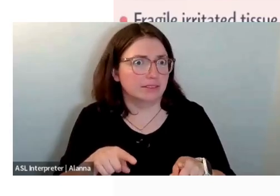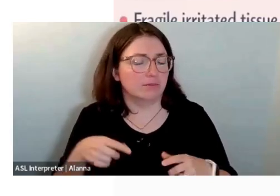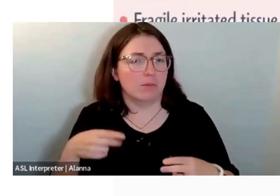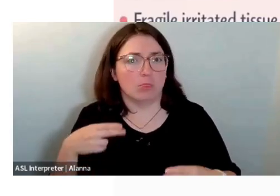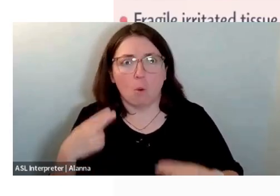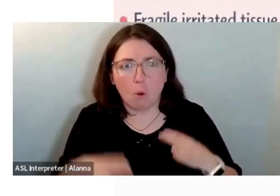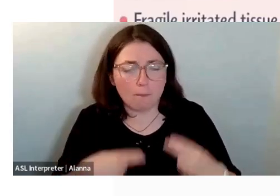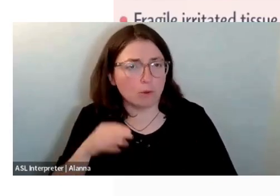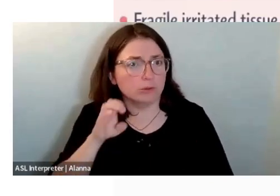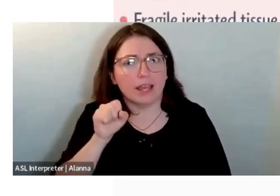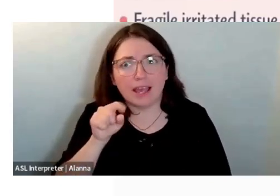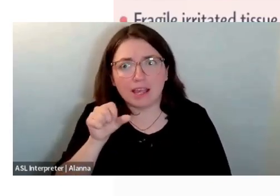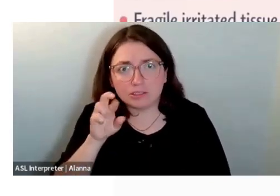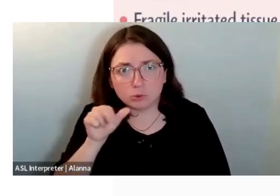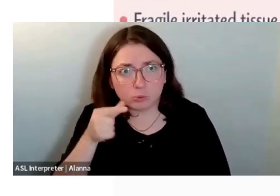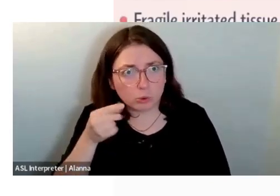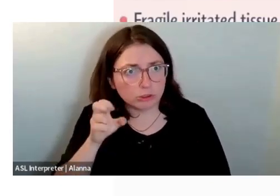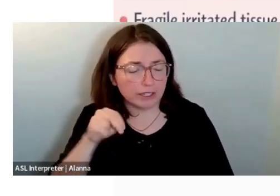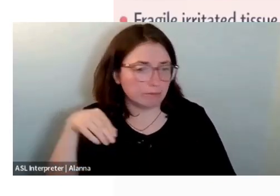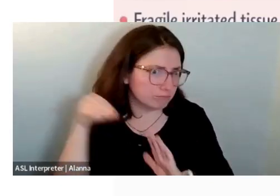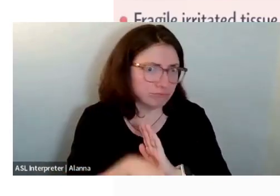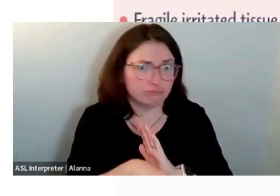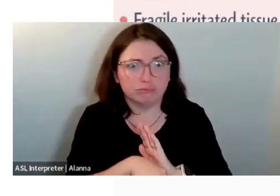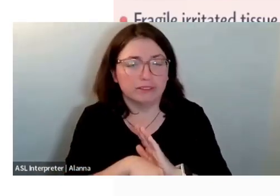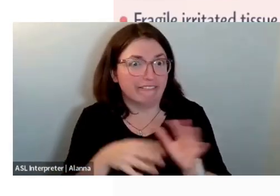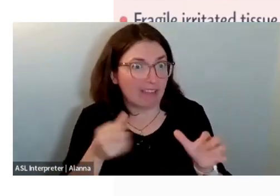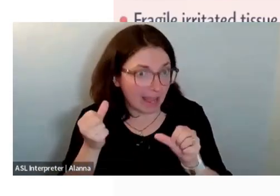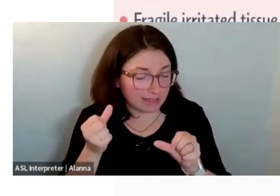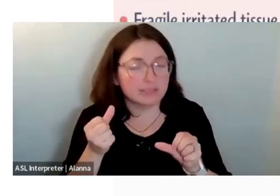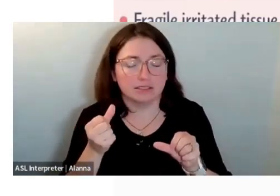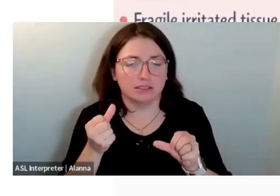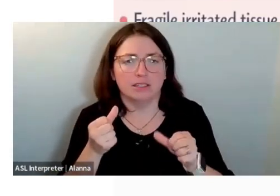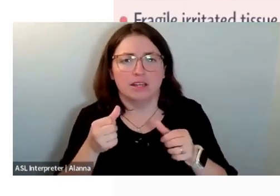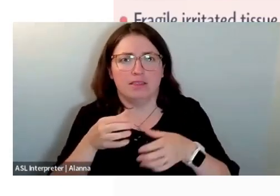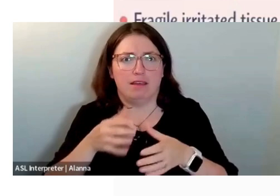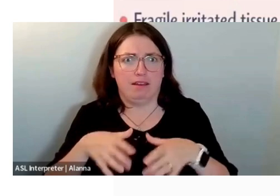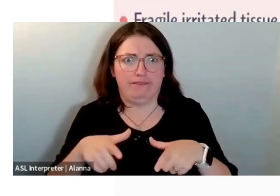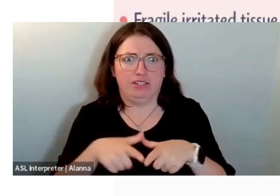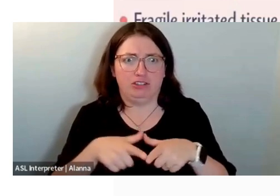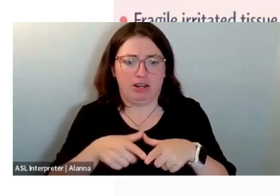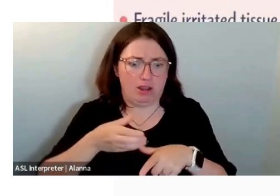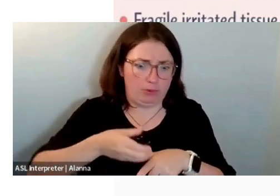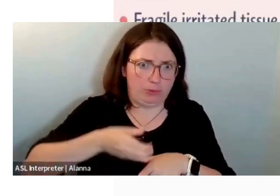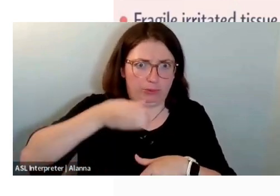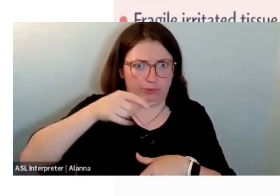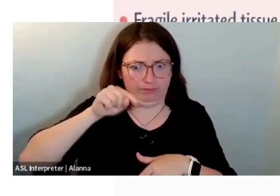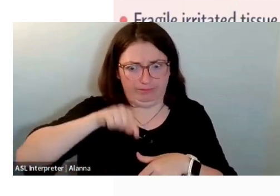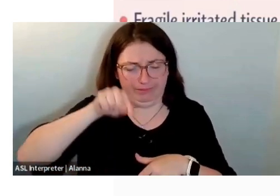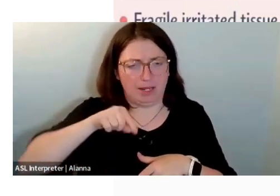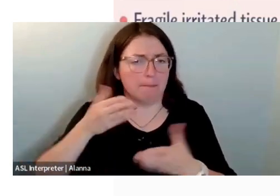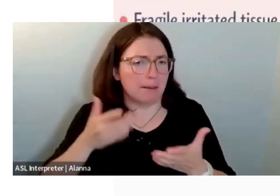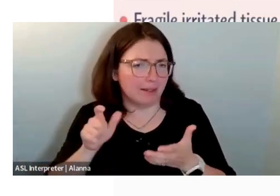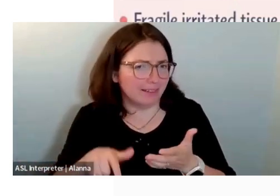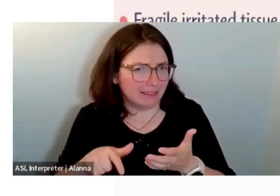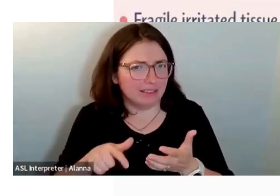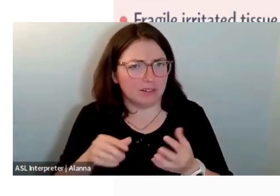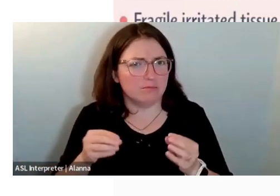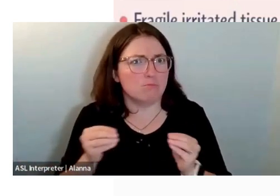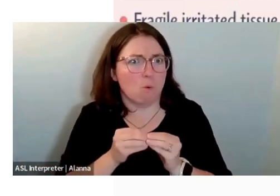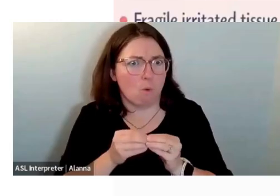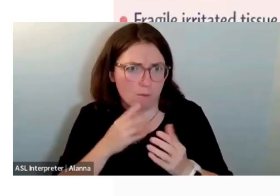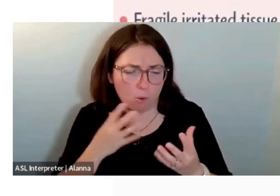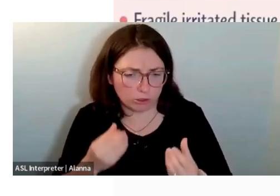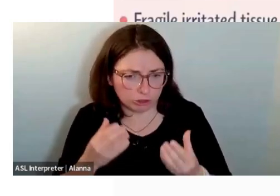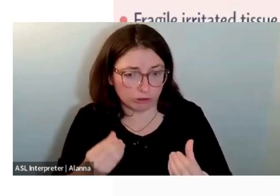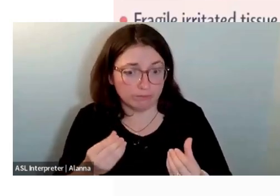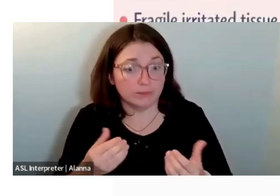a low estrogen state. There are some non-hormonal moisturizers out there that work really well.